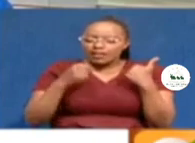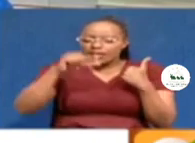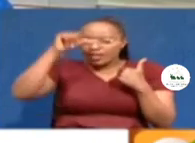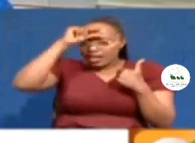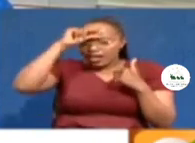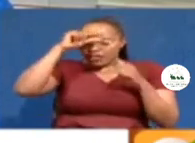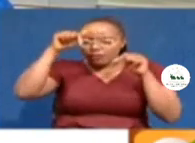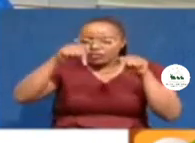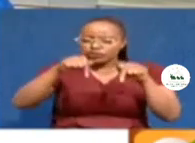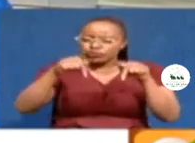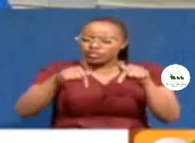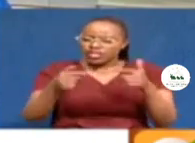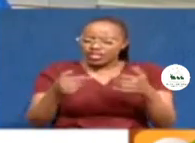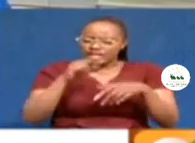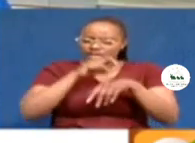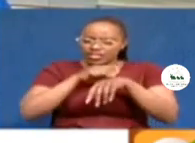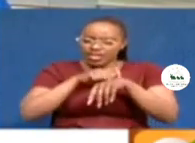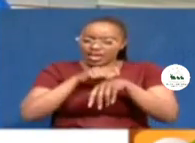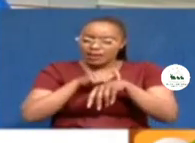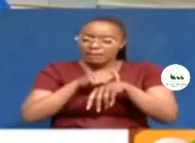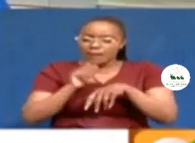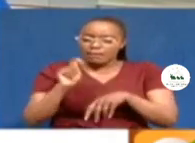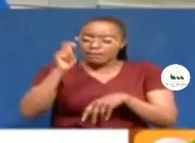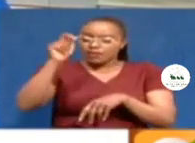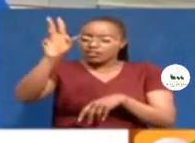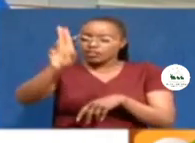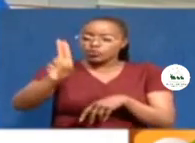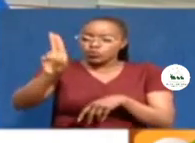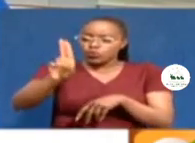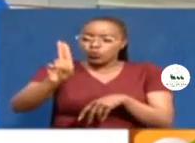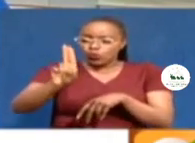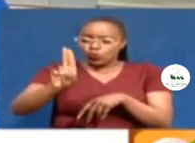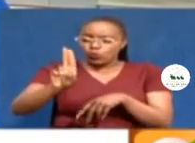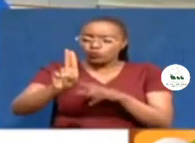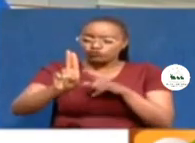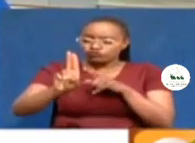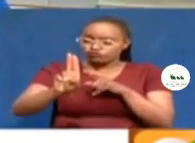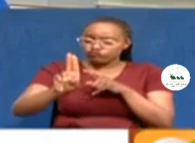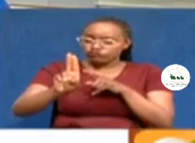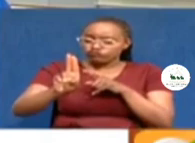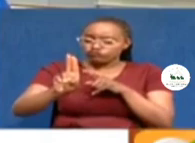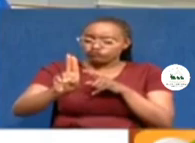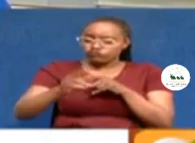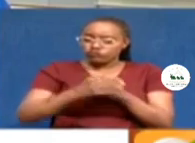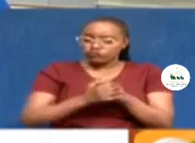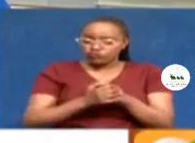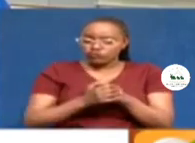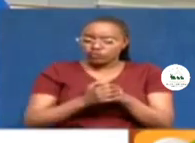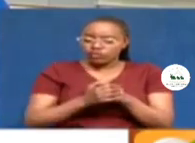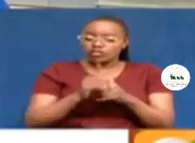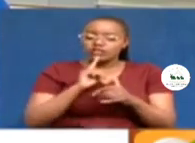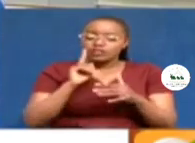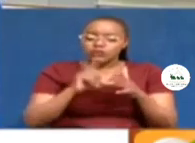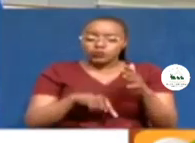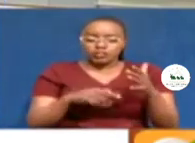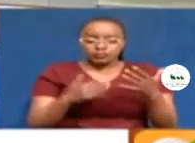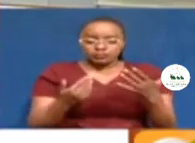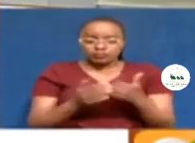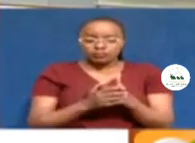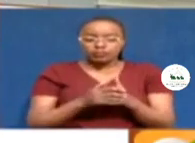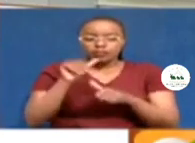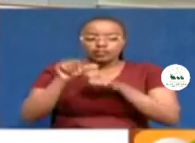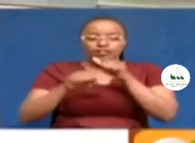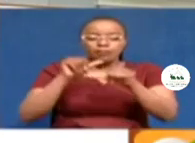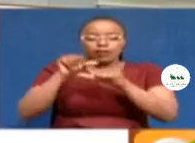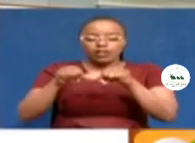government? When President Uhuru Kenyatta, His Excellency the President, says it is